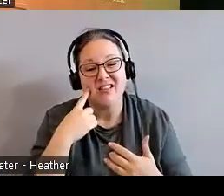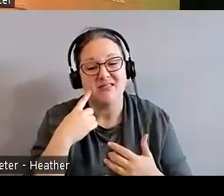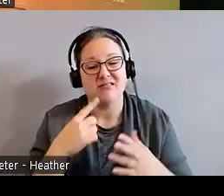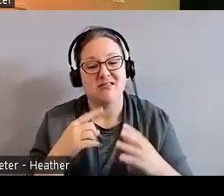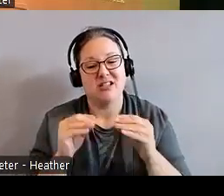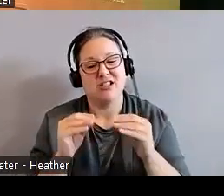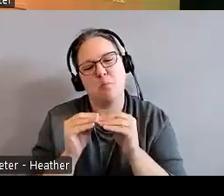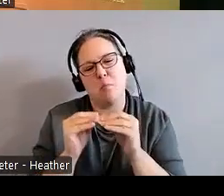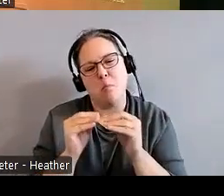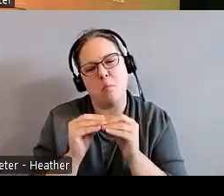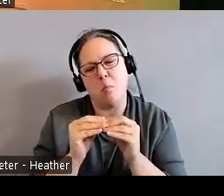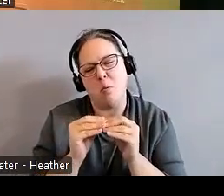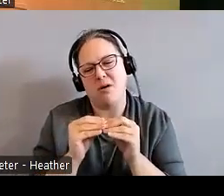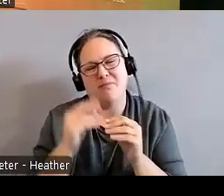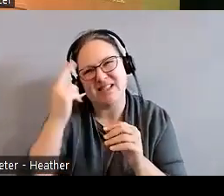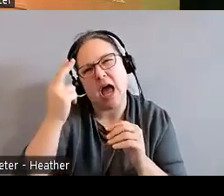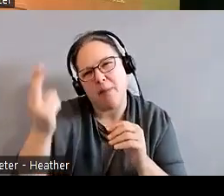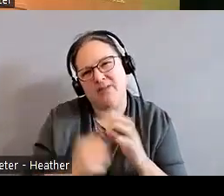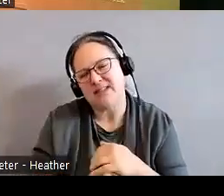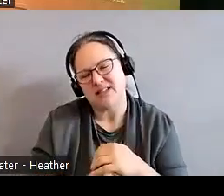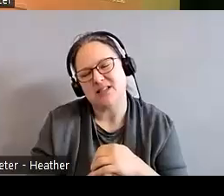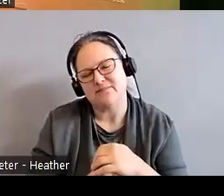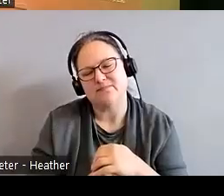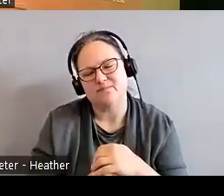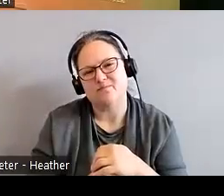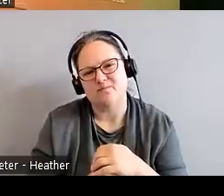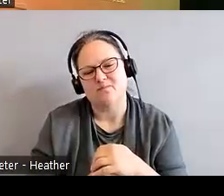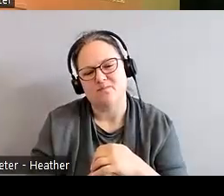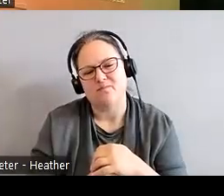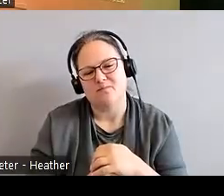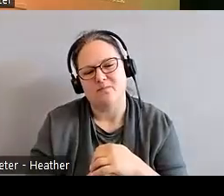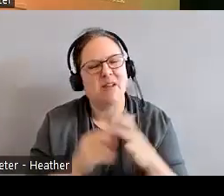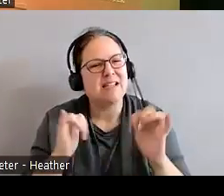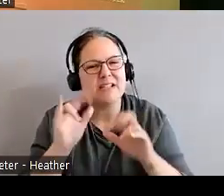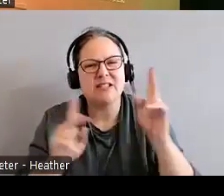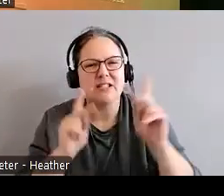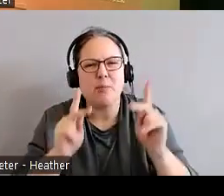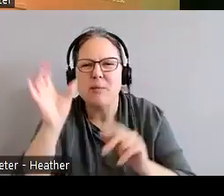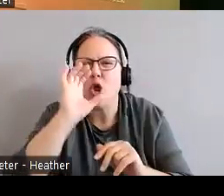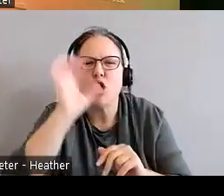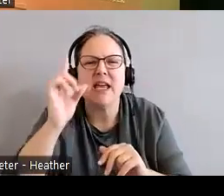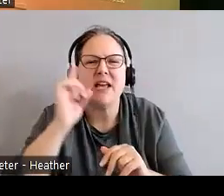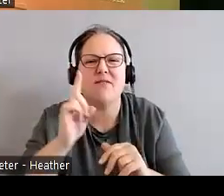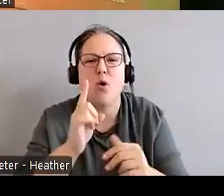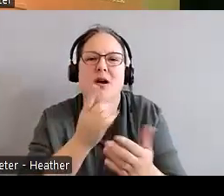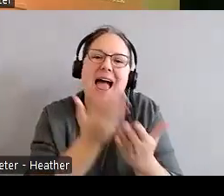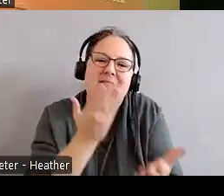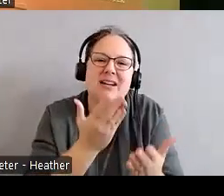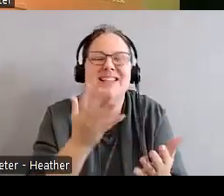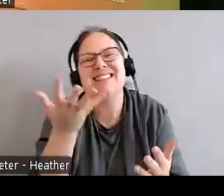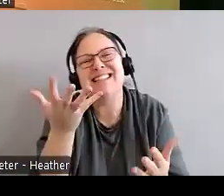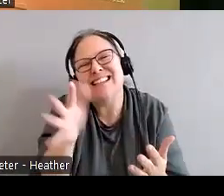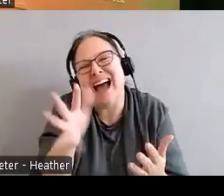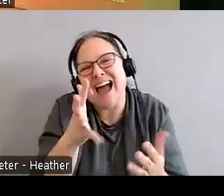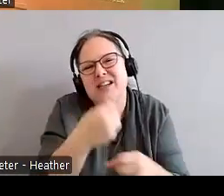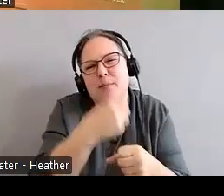a hypothesis. There's still people are searching for direct evidence. It sort of makes sense, but you know,